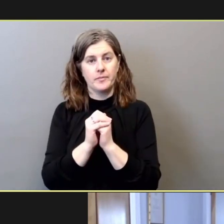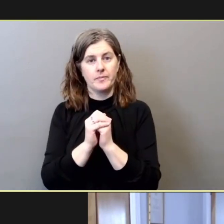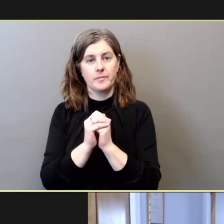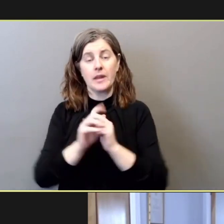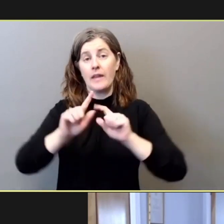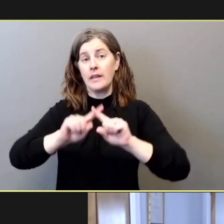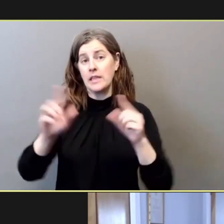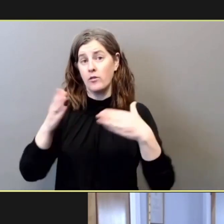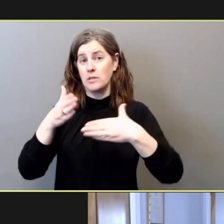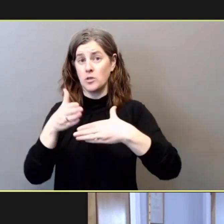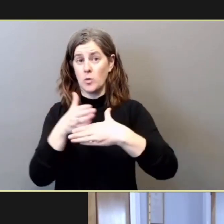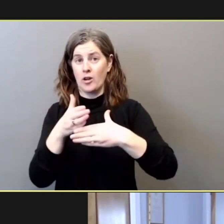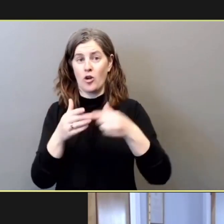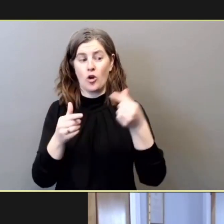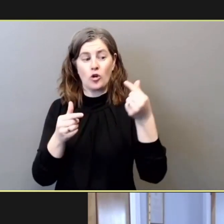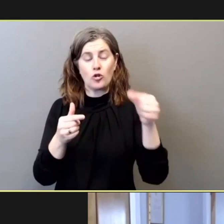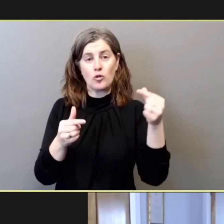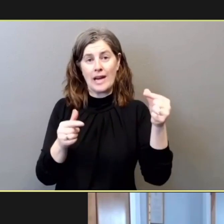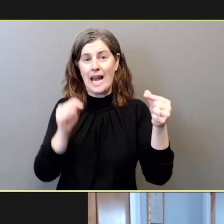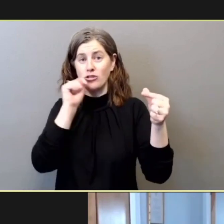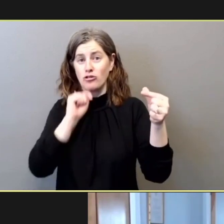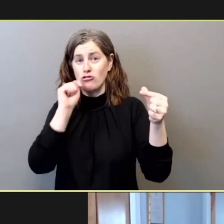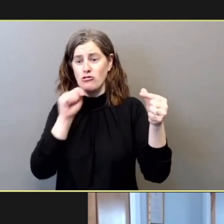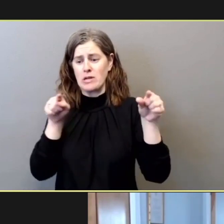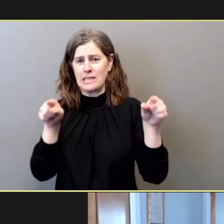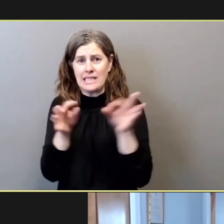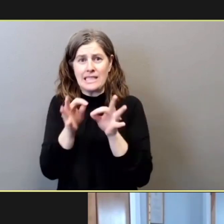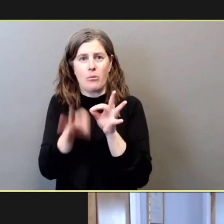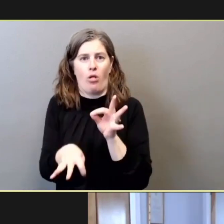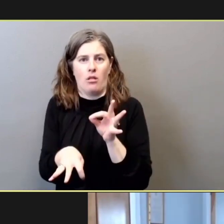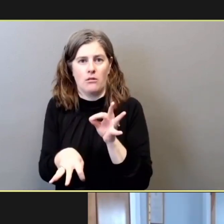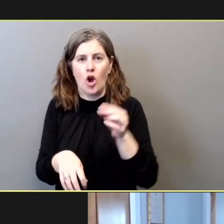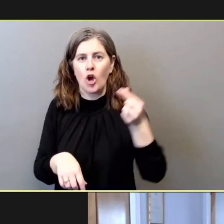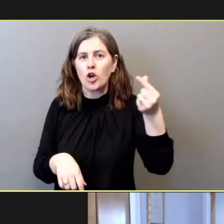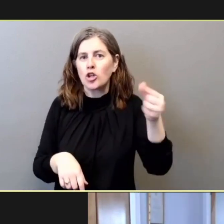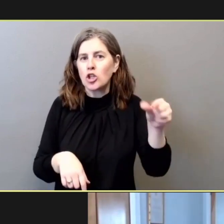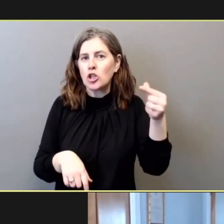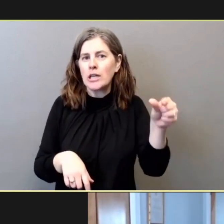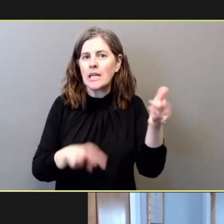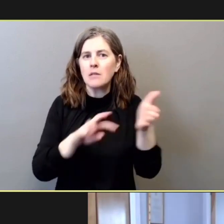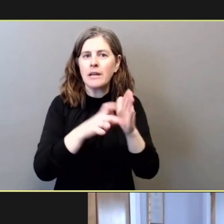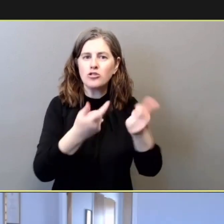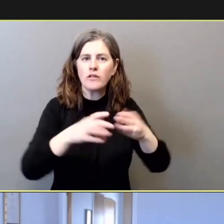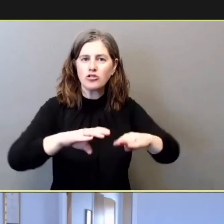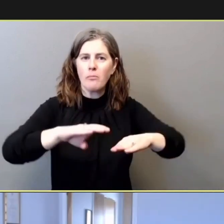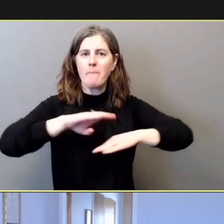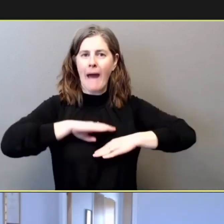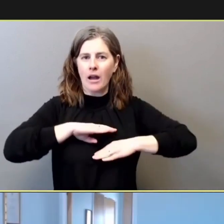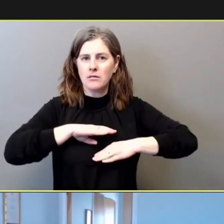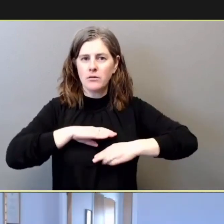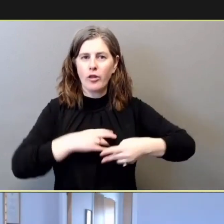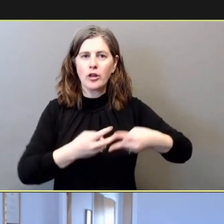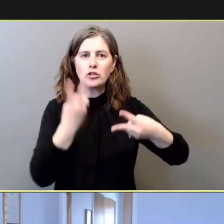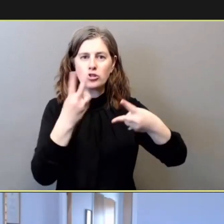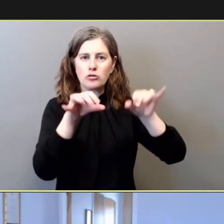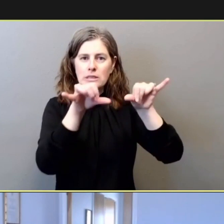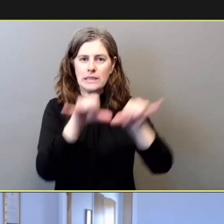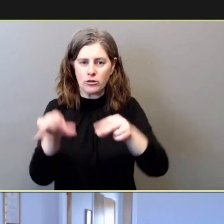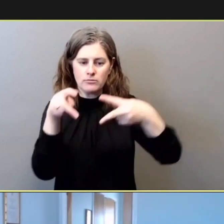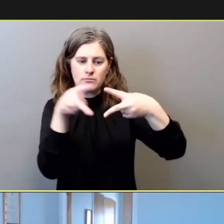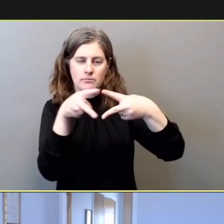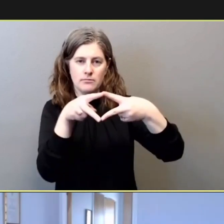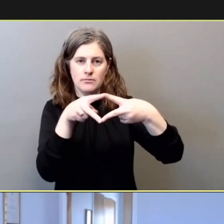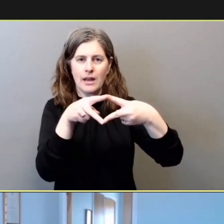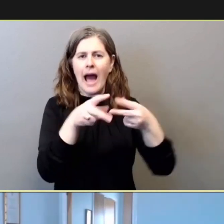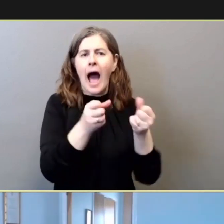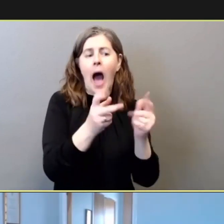difference between green and turquoise is really simple. Green is when you've met the two standards, which is a test